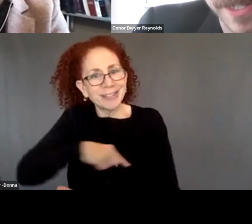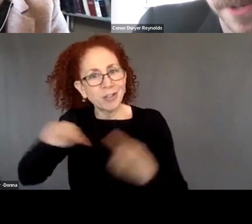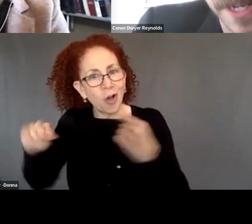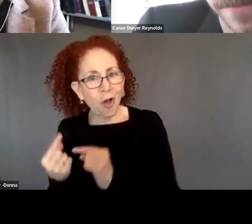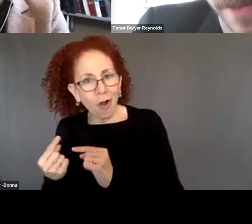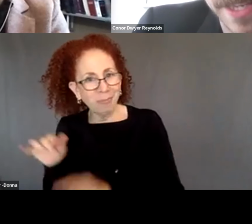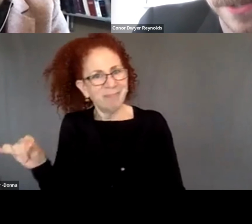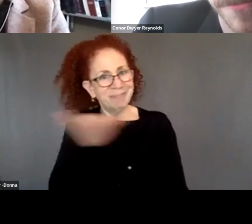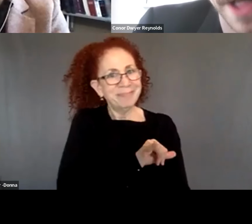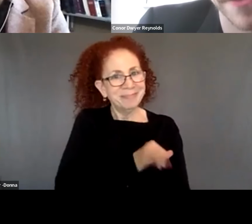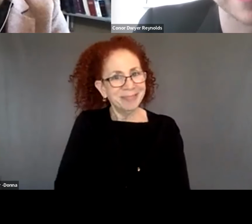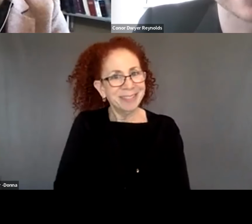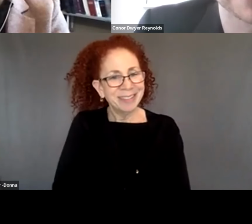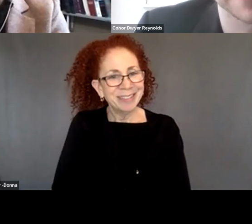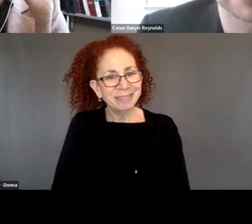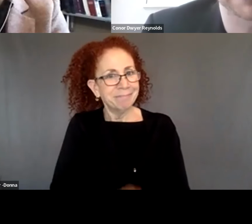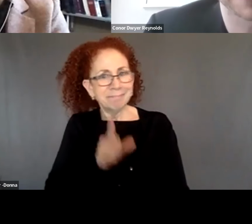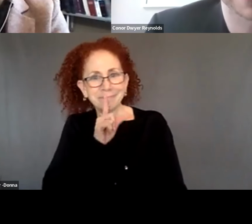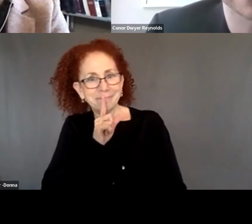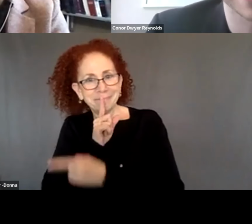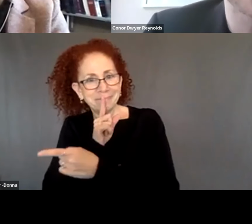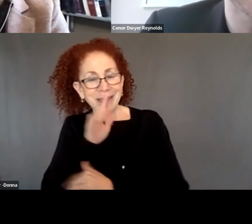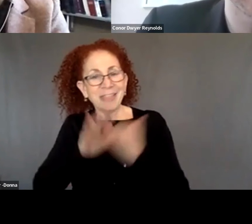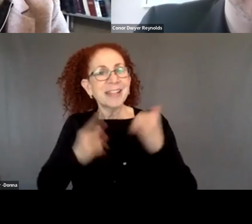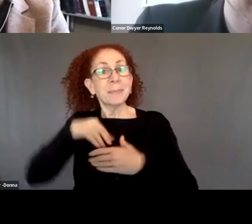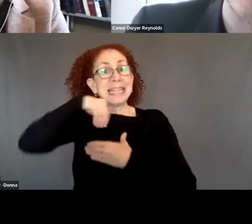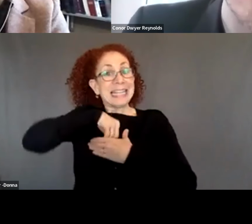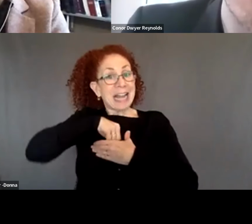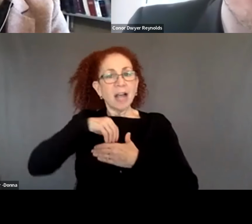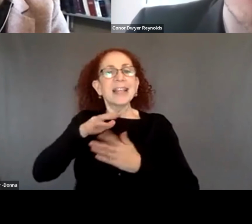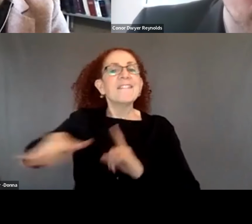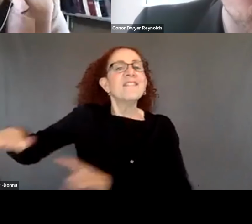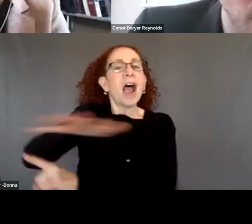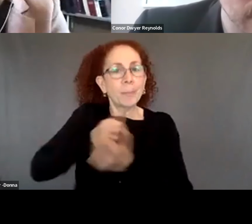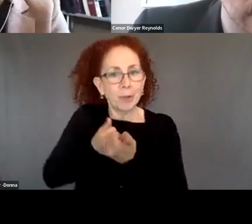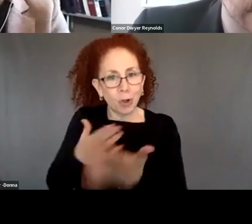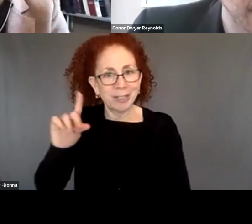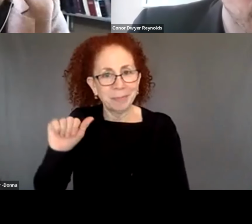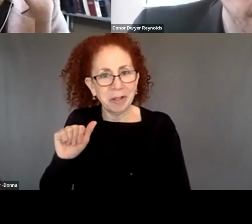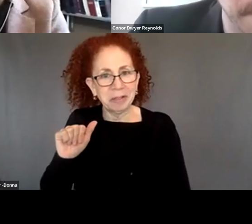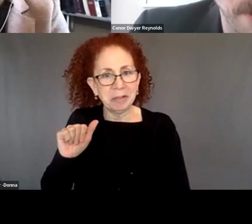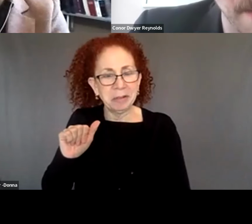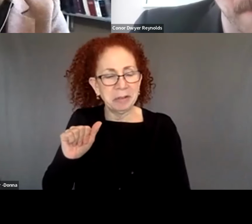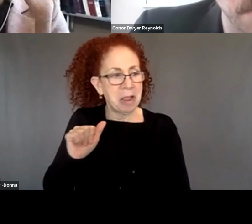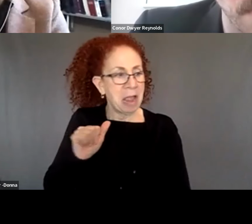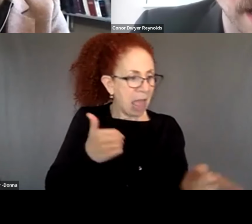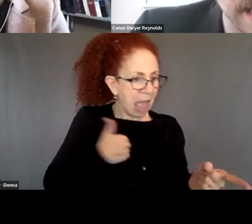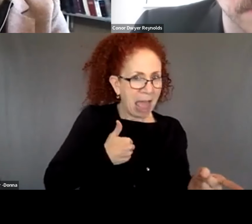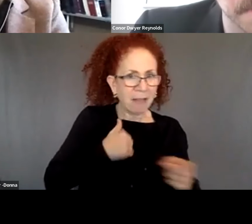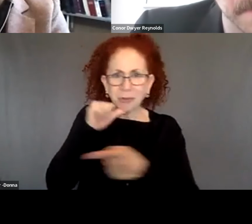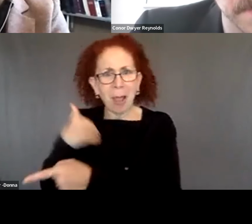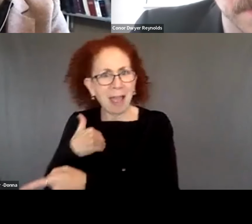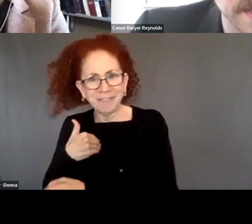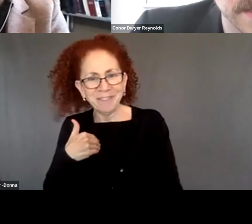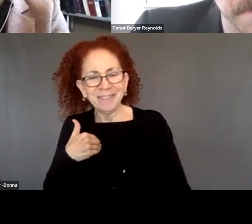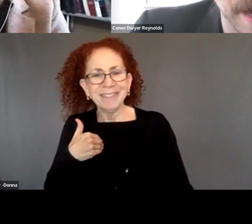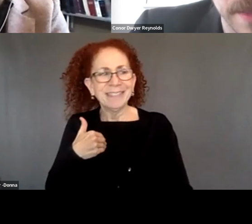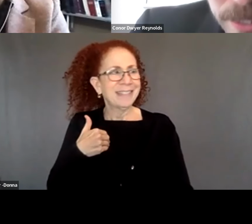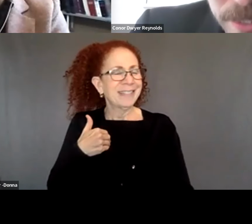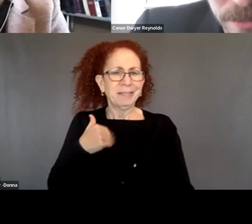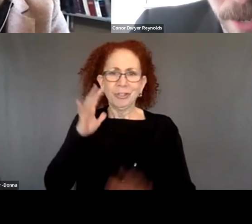people with disabilities face, rather than something being within ourselves. And so it was kind of shocking that the primary way in which people